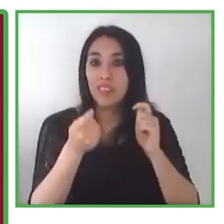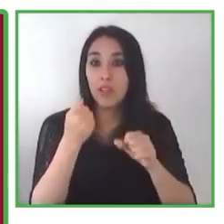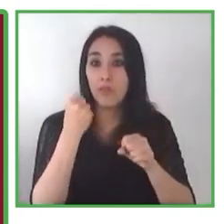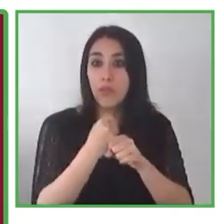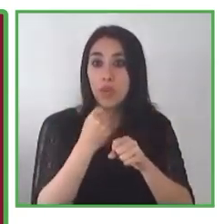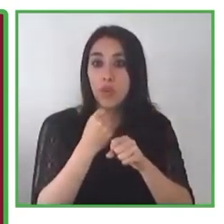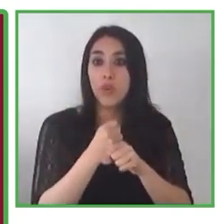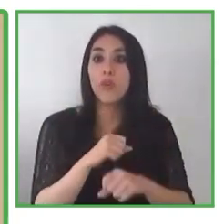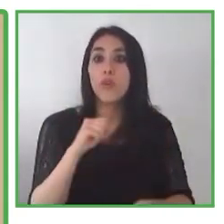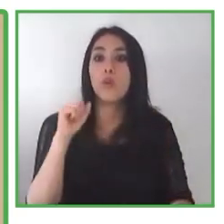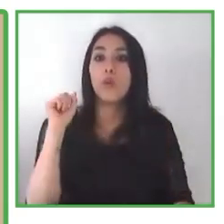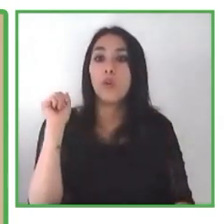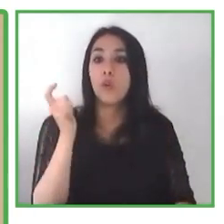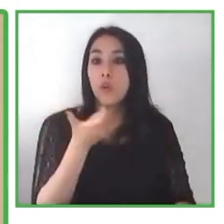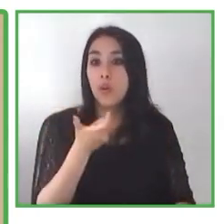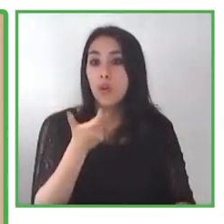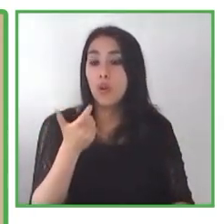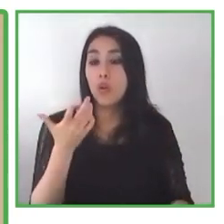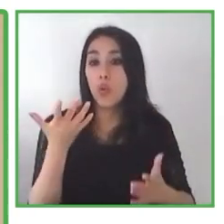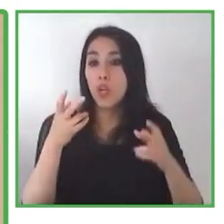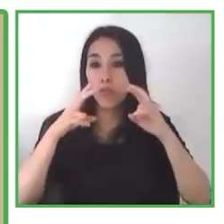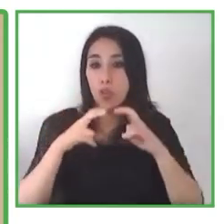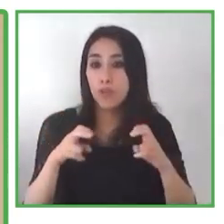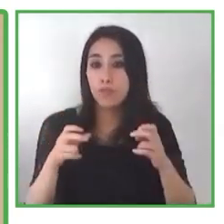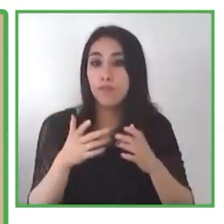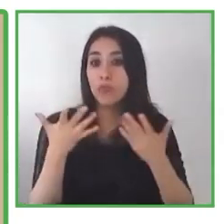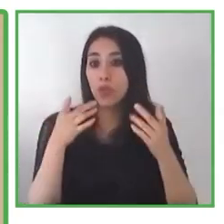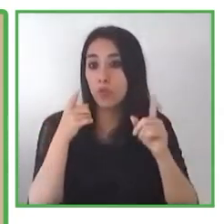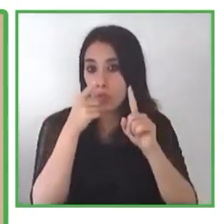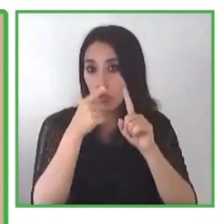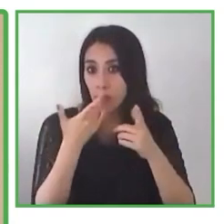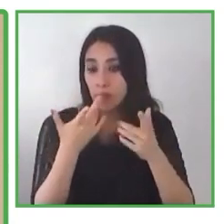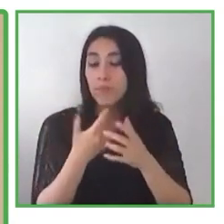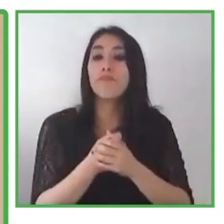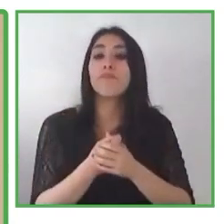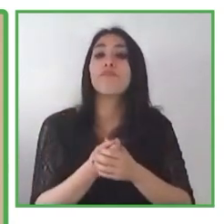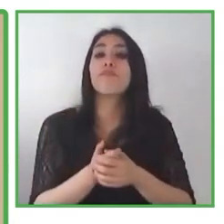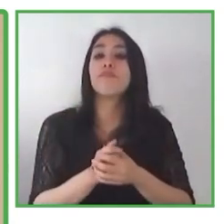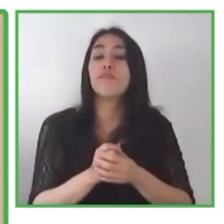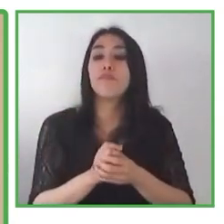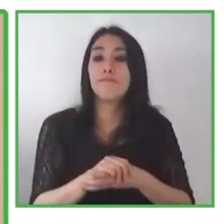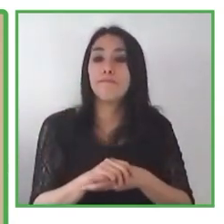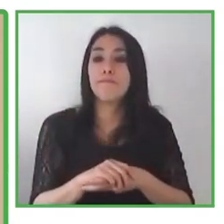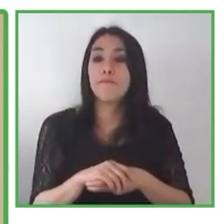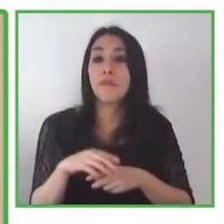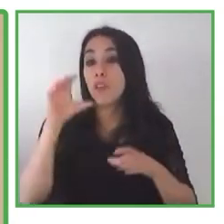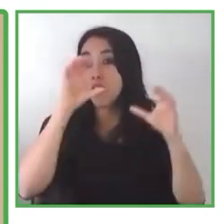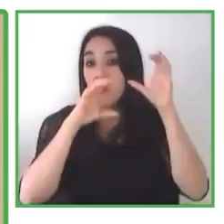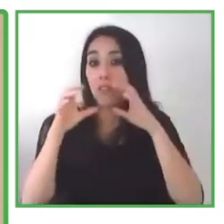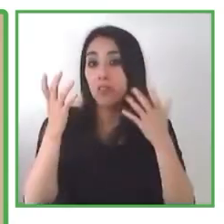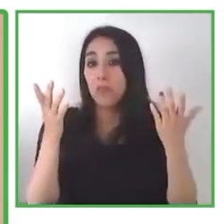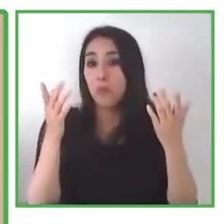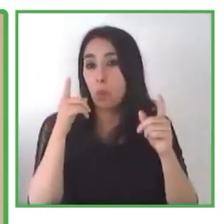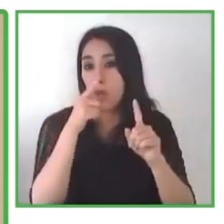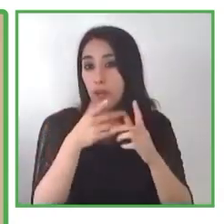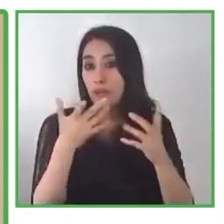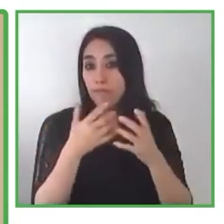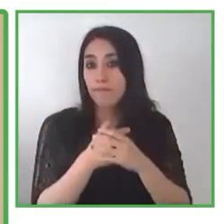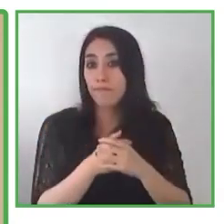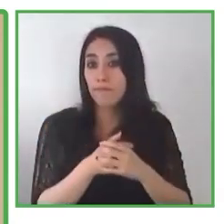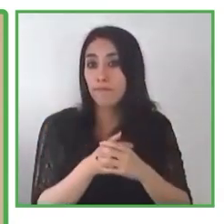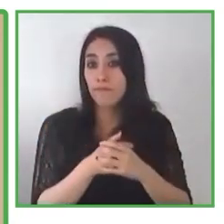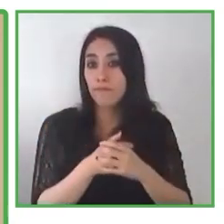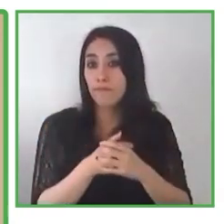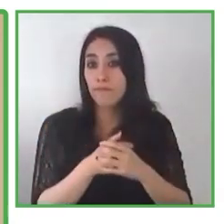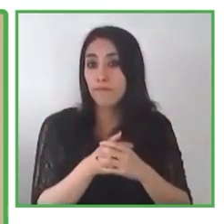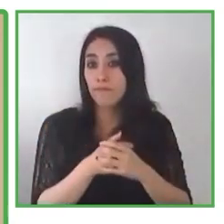a full and productive work for everyone. Let's analyze objective 8.5, which